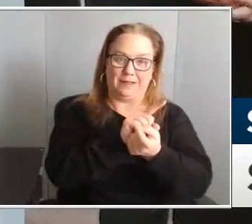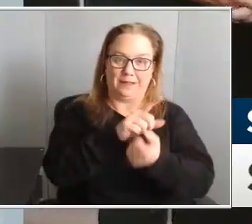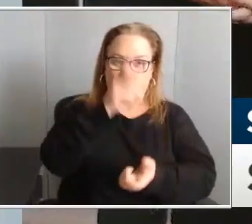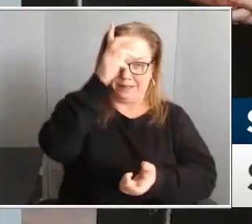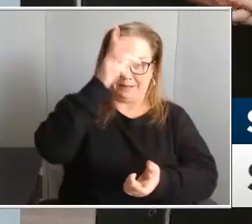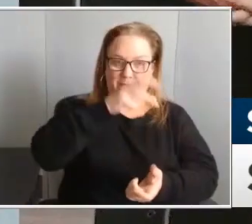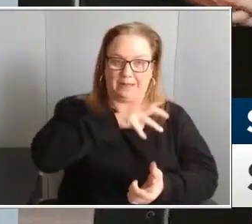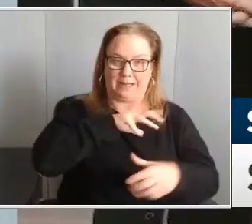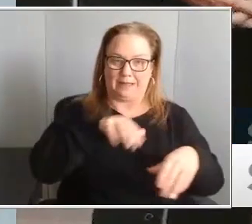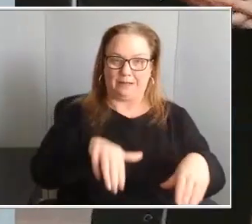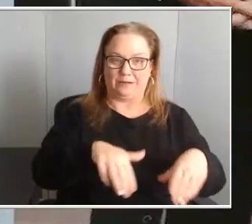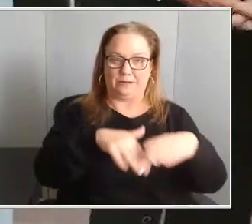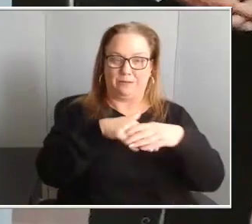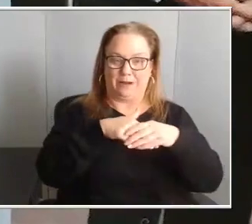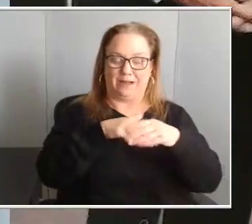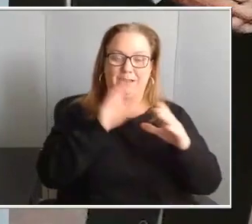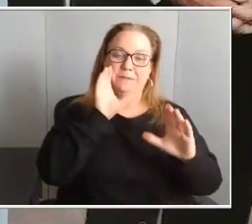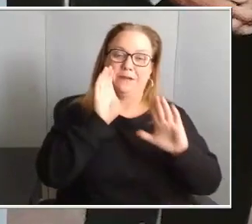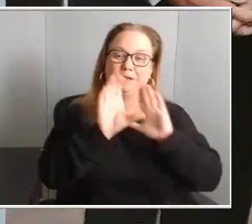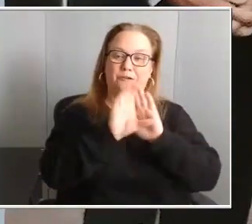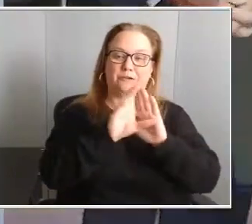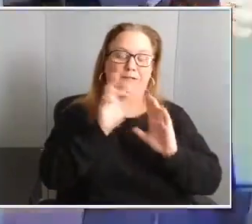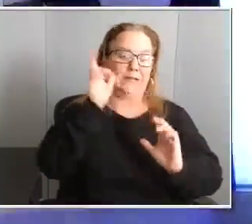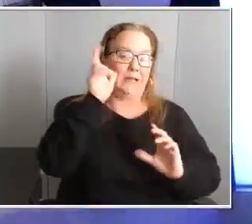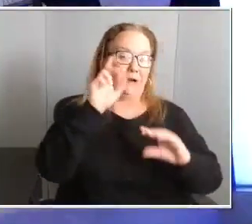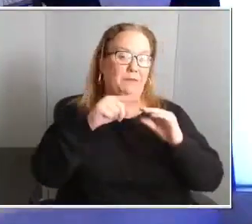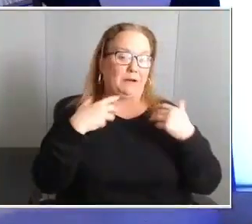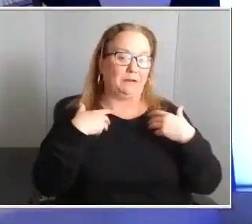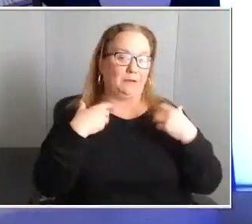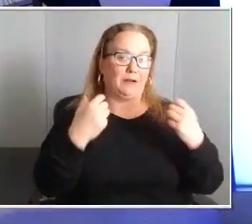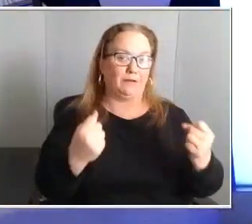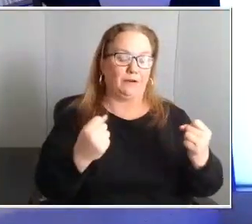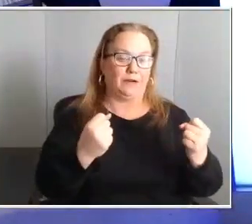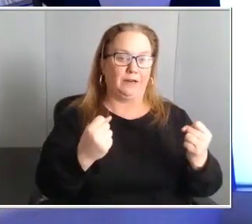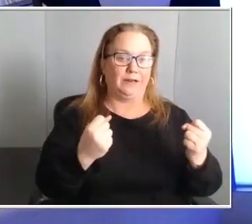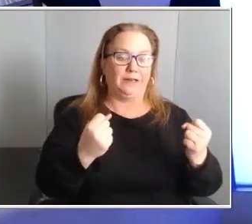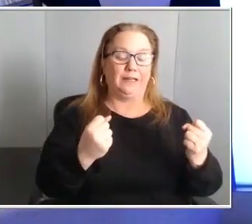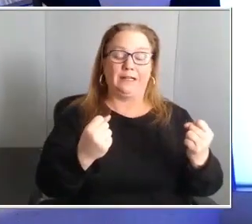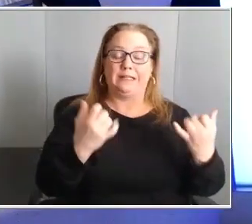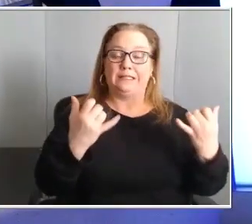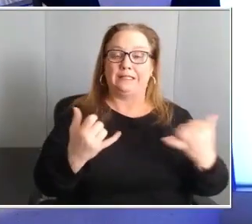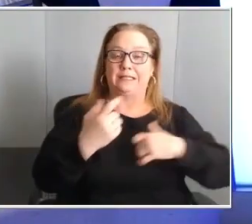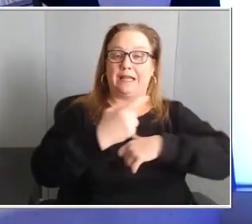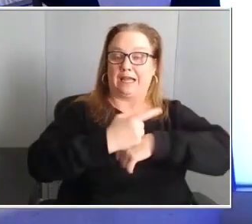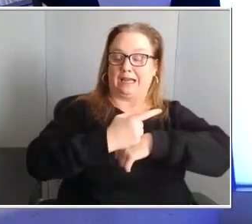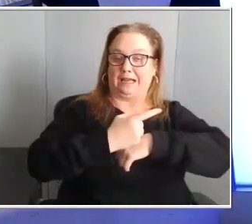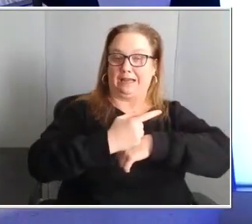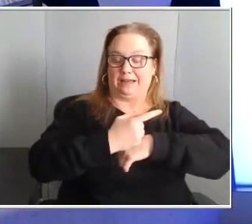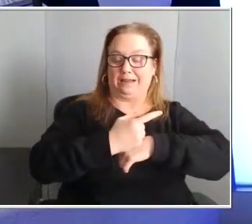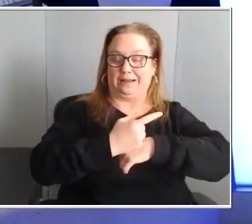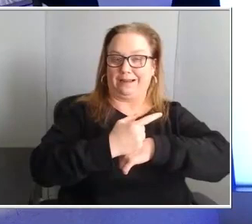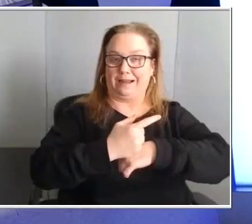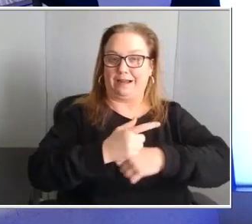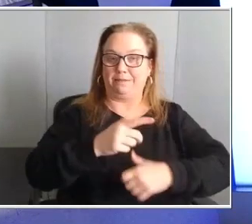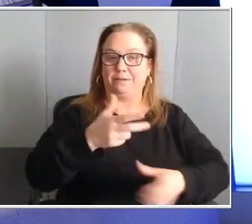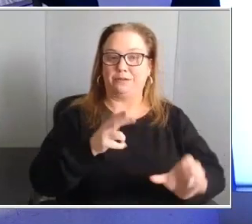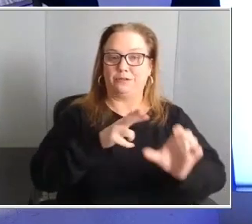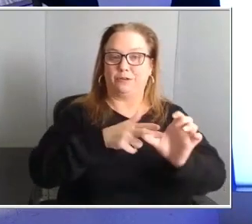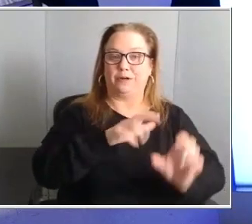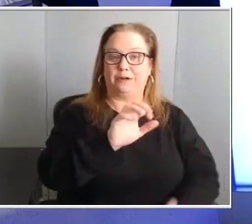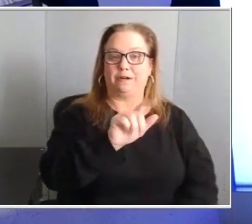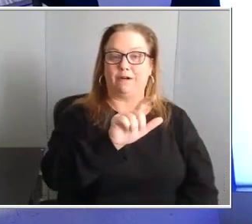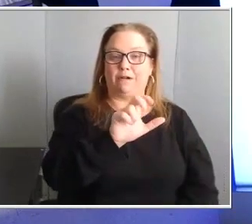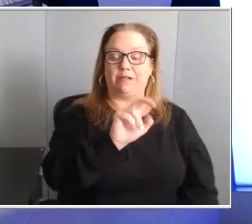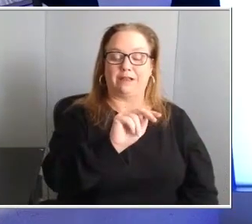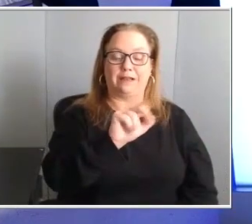and hear all about his recovery. Here with me now are two doctors who helped make that recovery possible. Dr. Colleen Lechtenberg